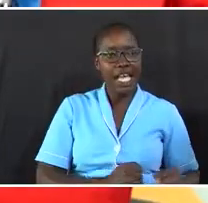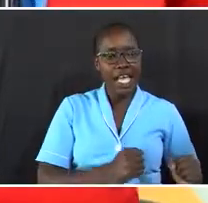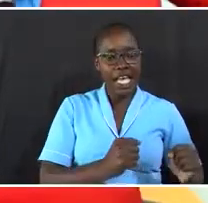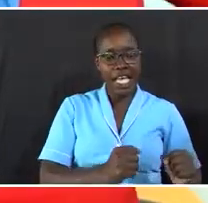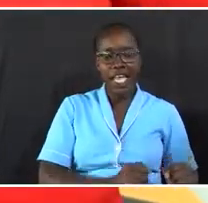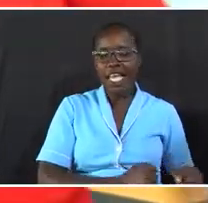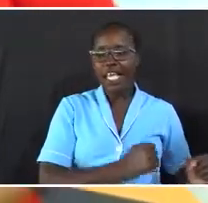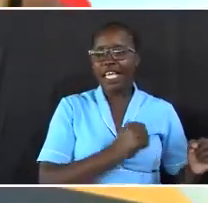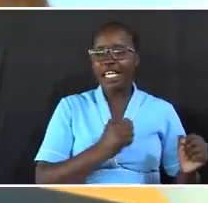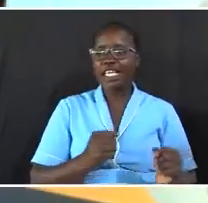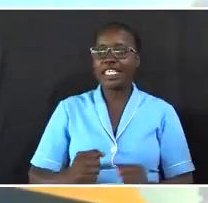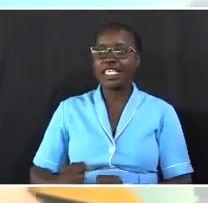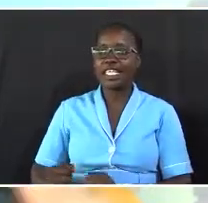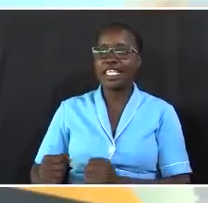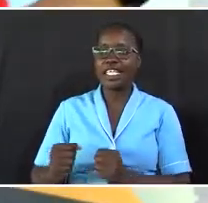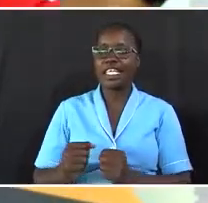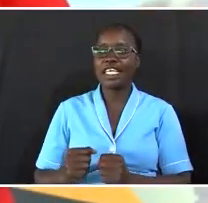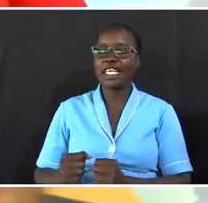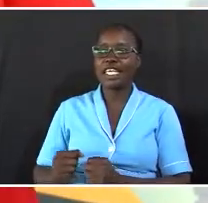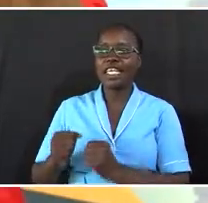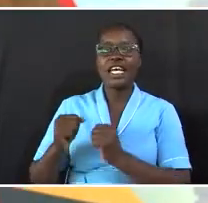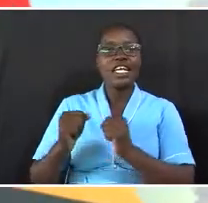on.